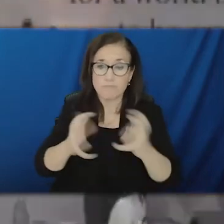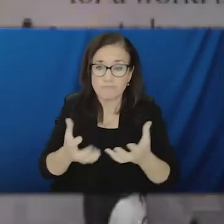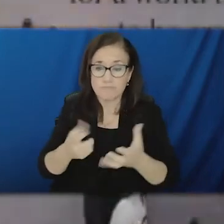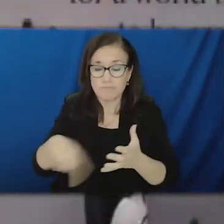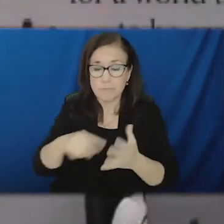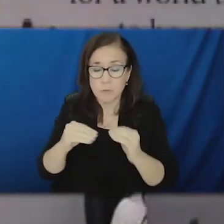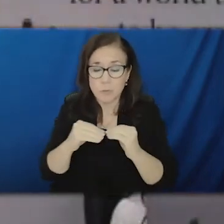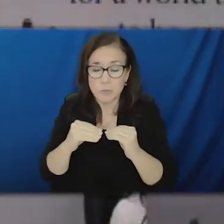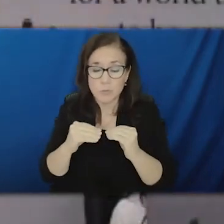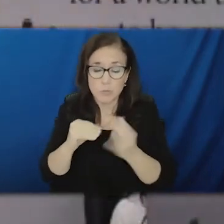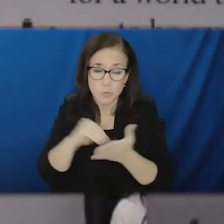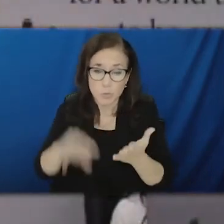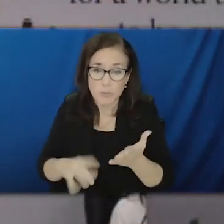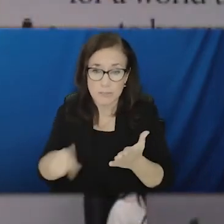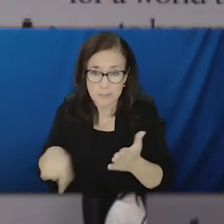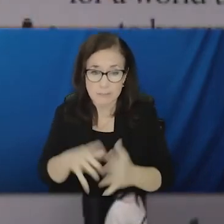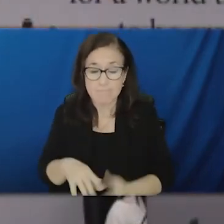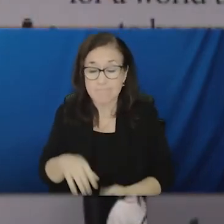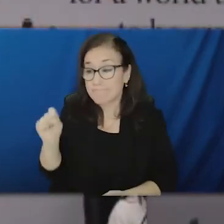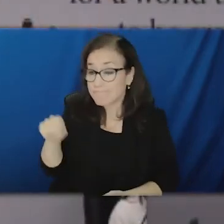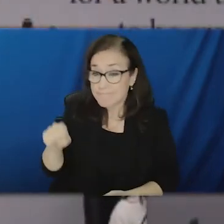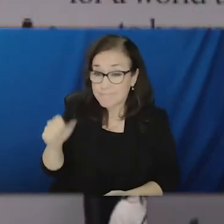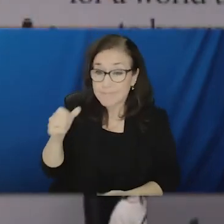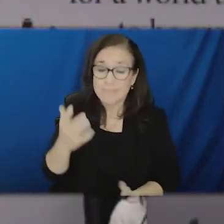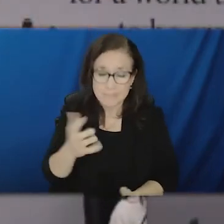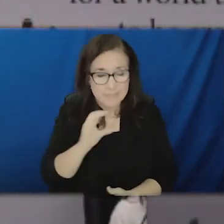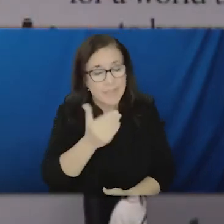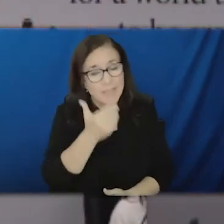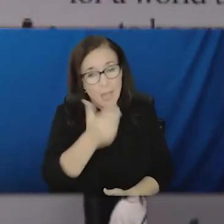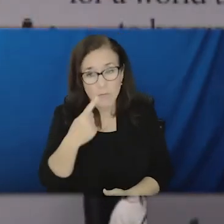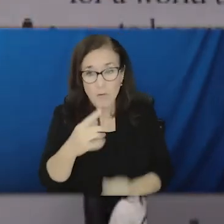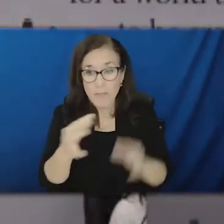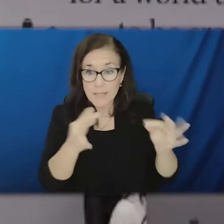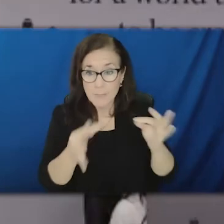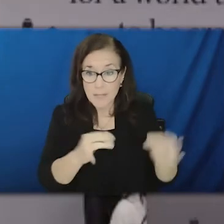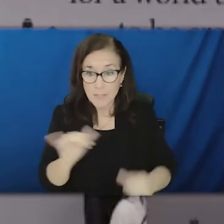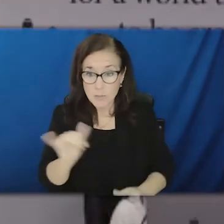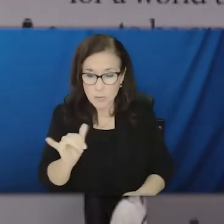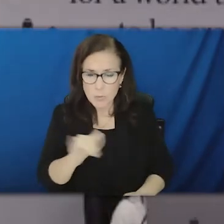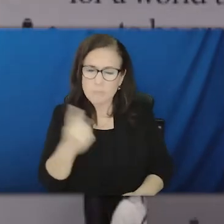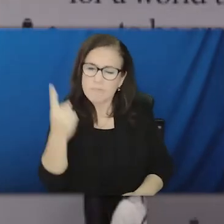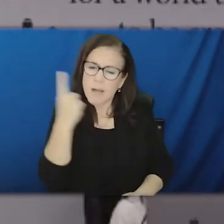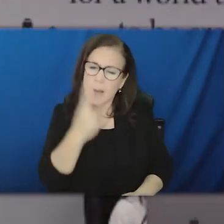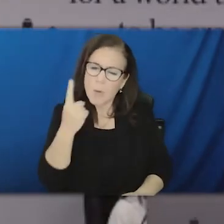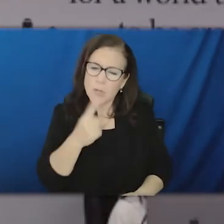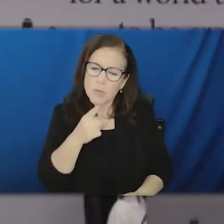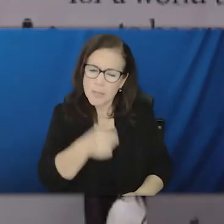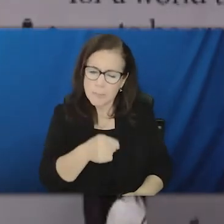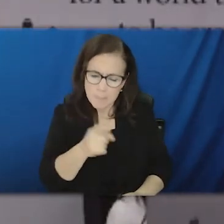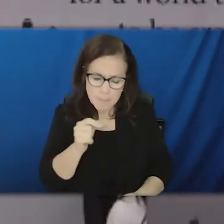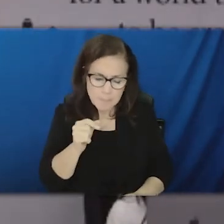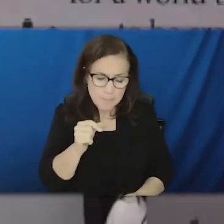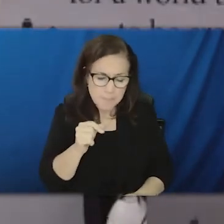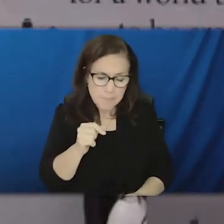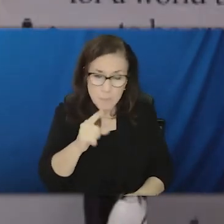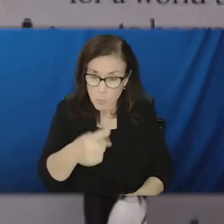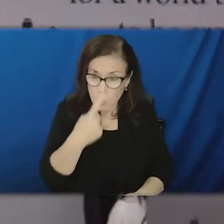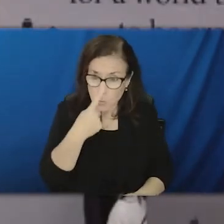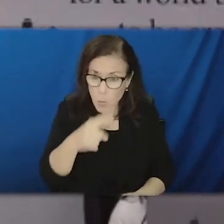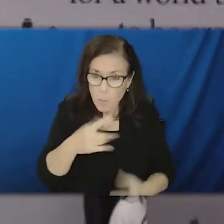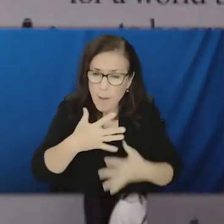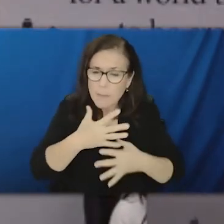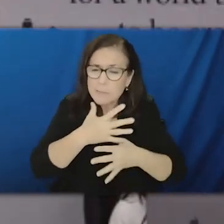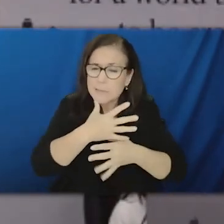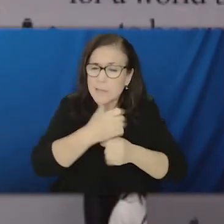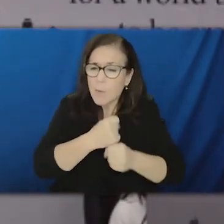Yes, thanks so much for the explanation. I wonder also, Dr. Wageneck, if you wouldn't mind just a little bit of a summary as to what you